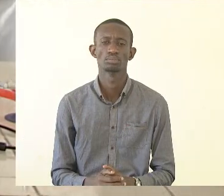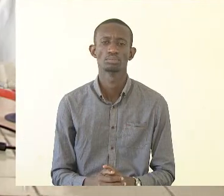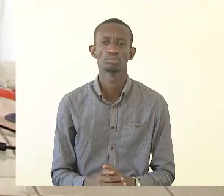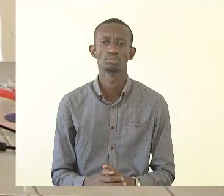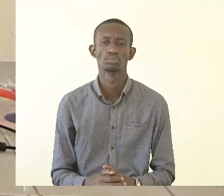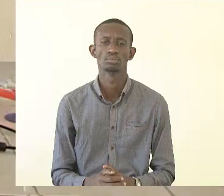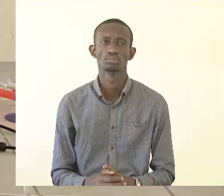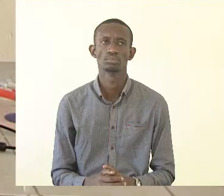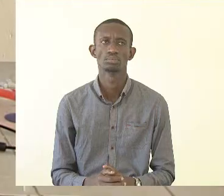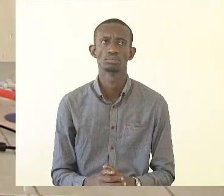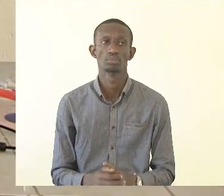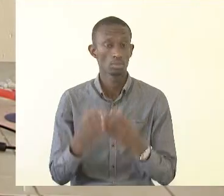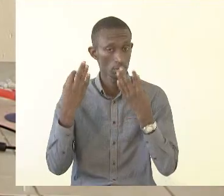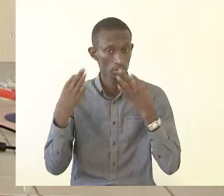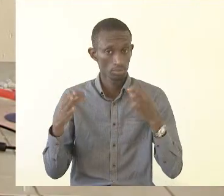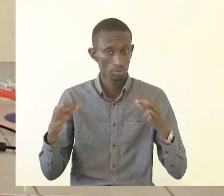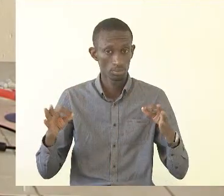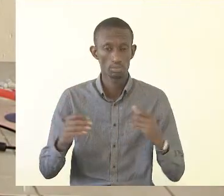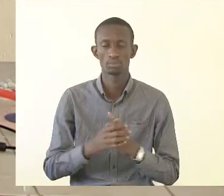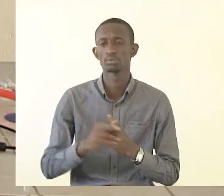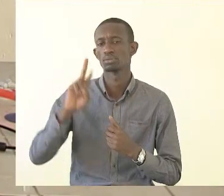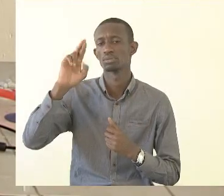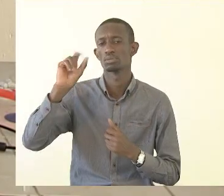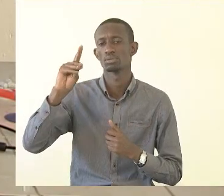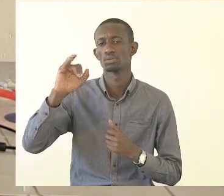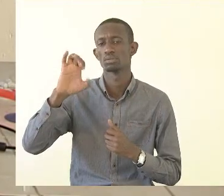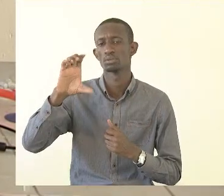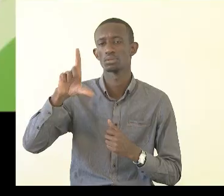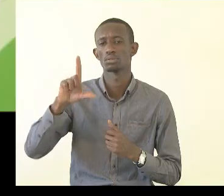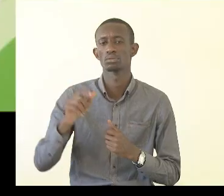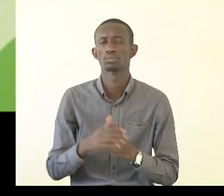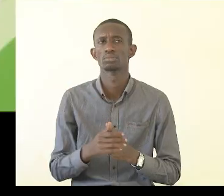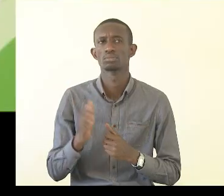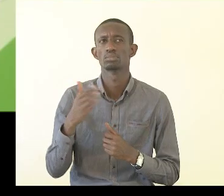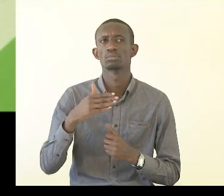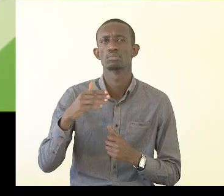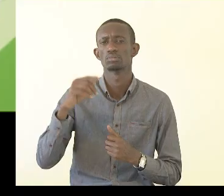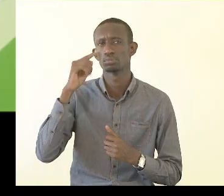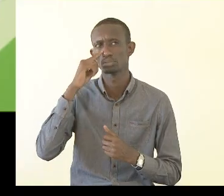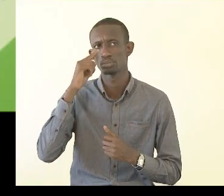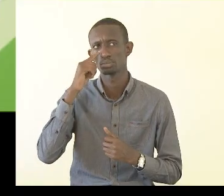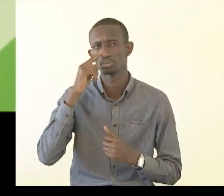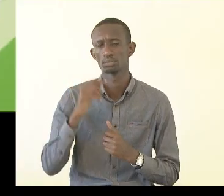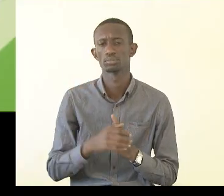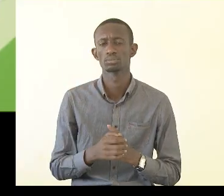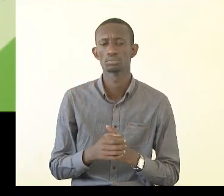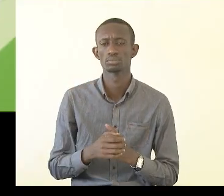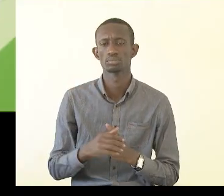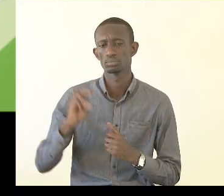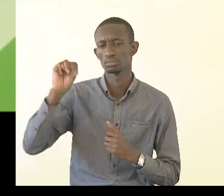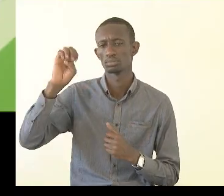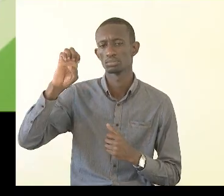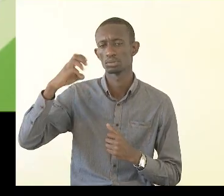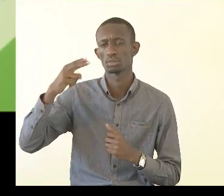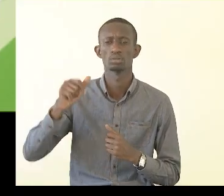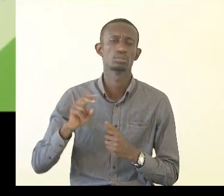Free radical substitution mechanism. So what is the name? Step 2. What is that? Step 2?